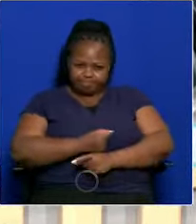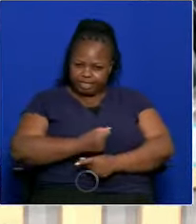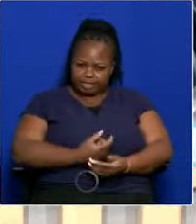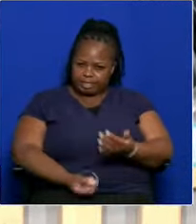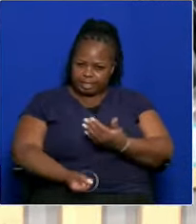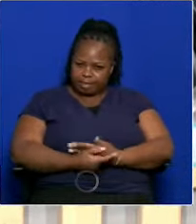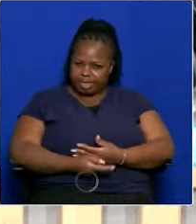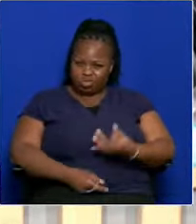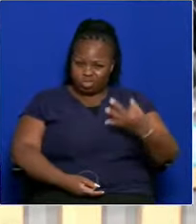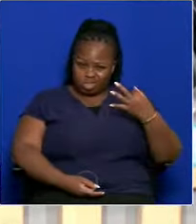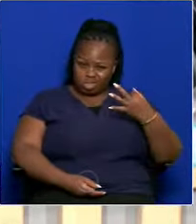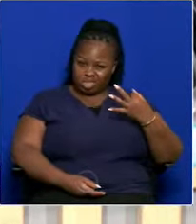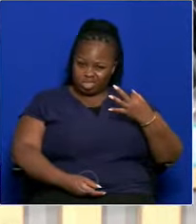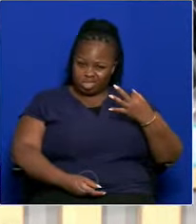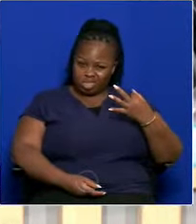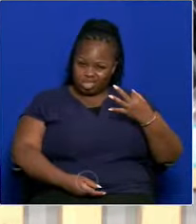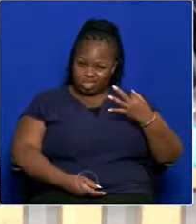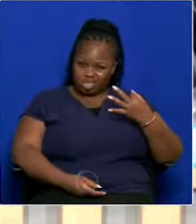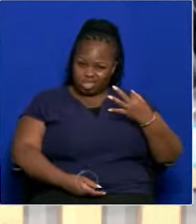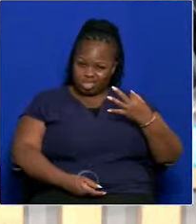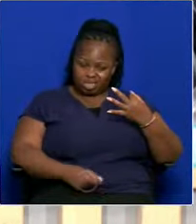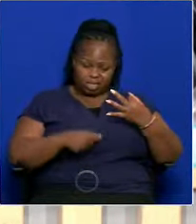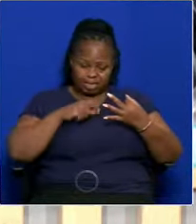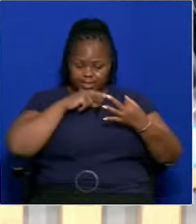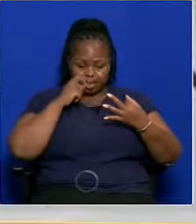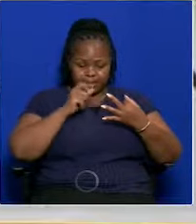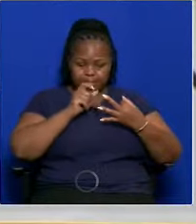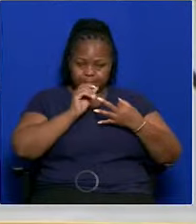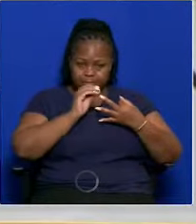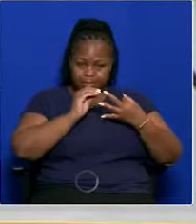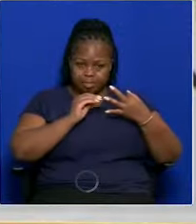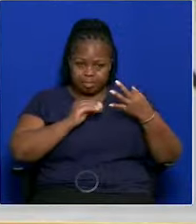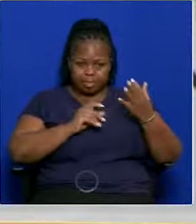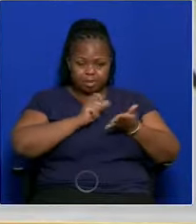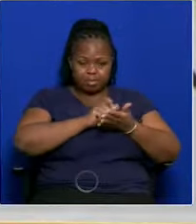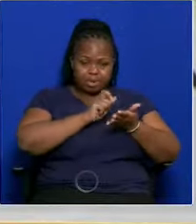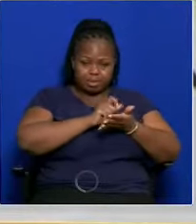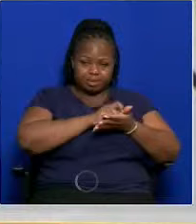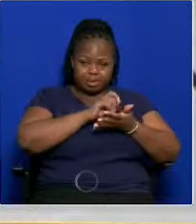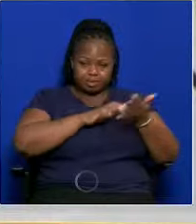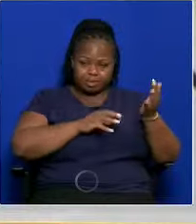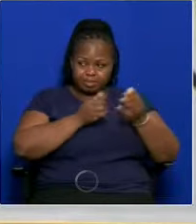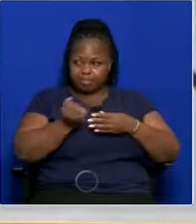these articles that are shared, when you accept that you get news about SAPS daily?